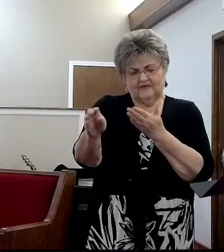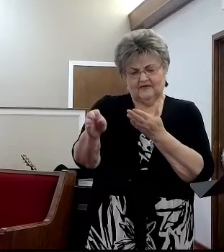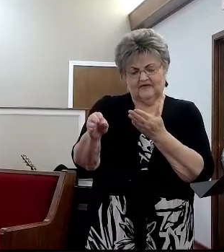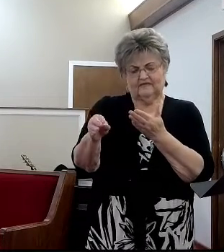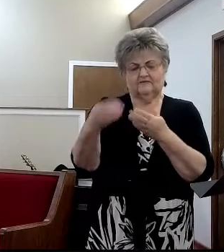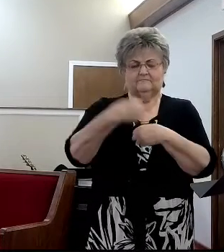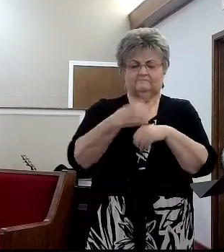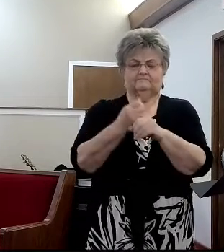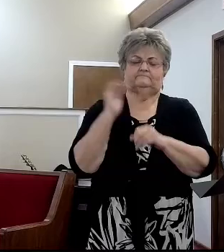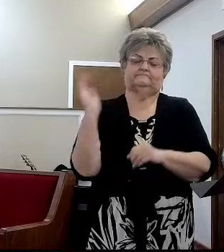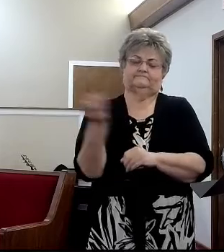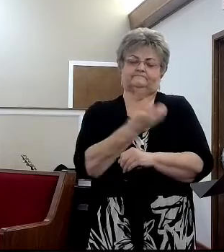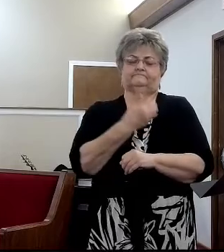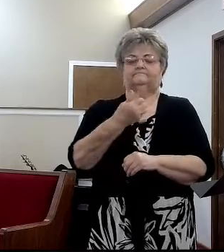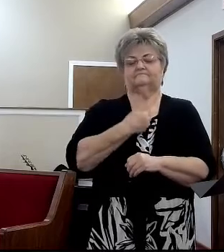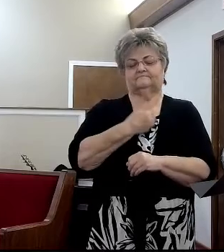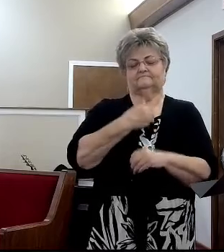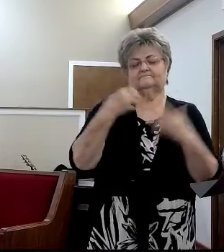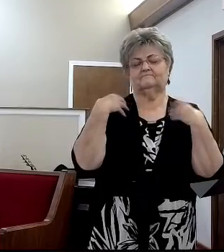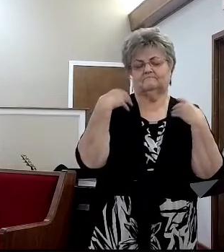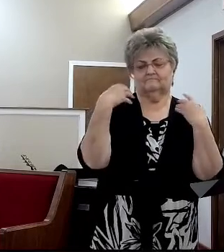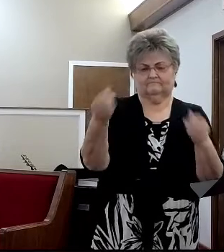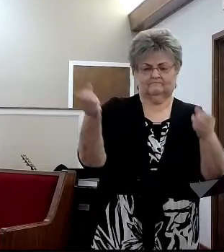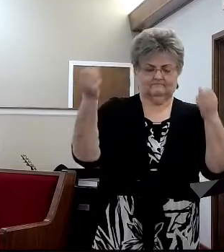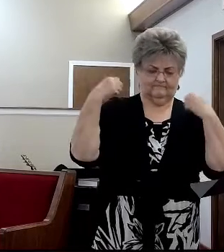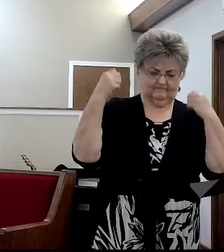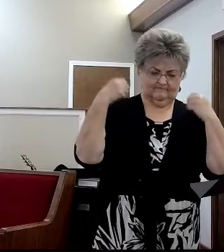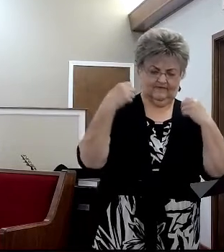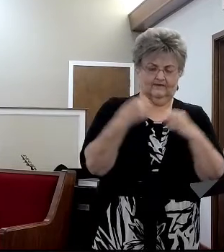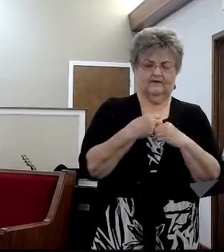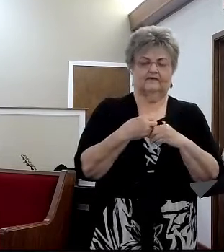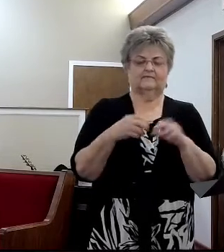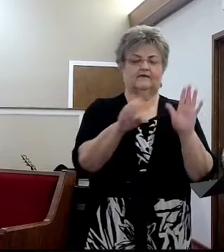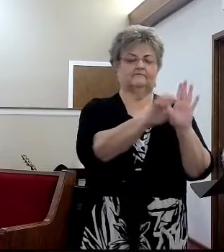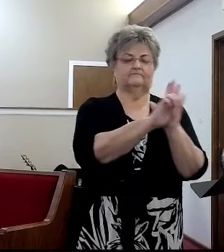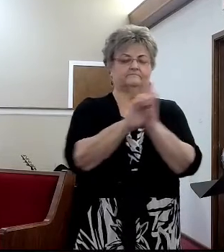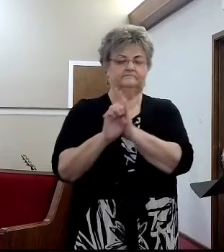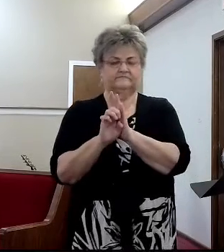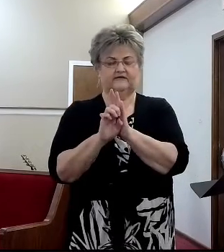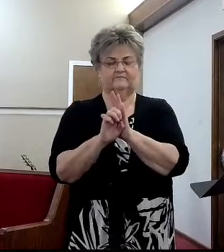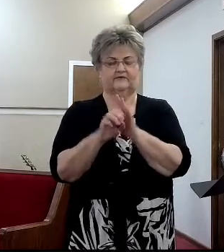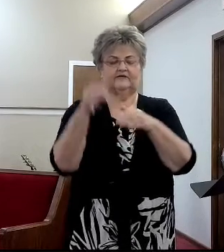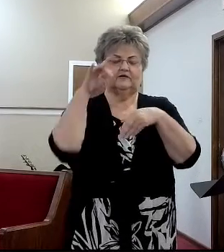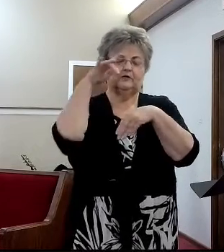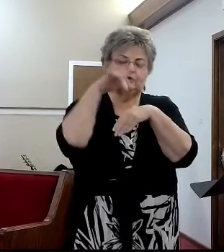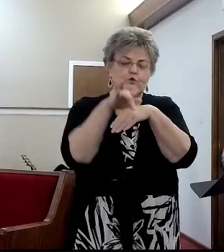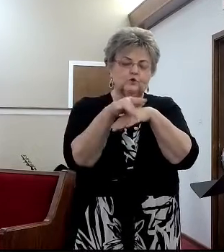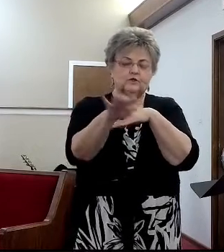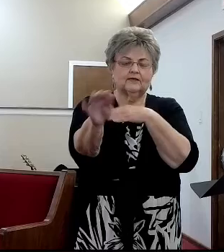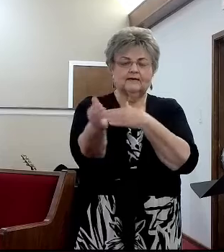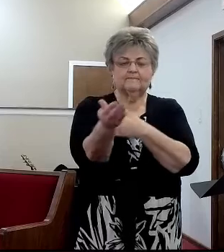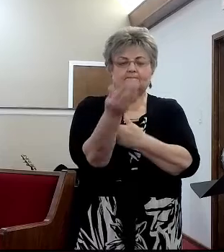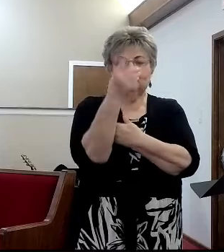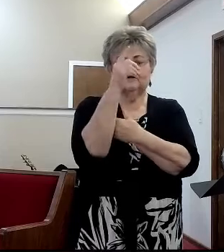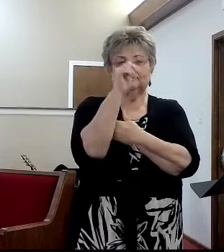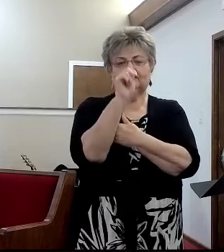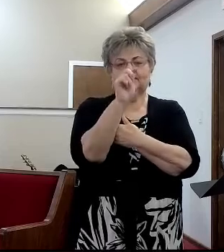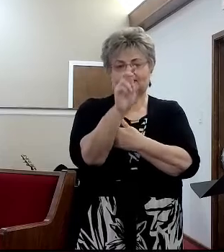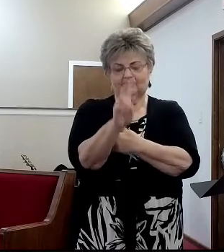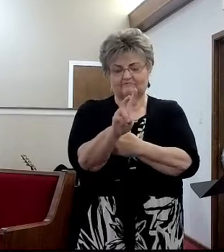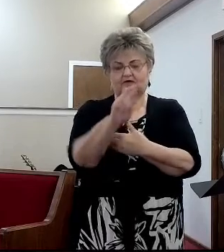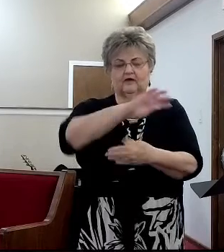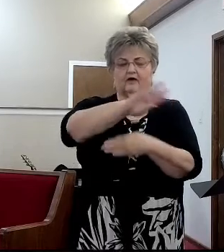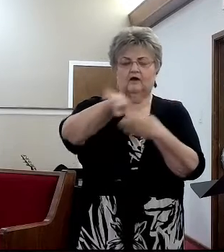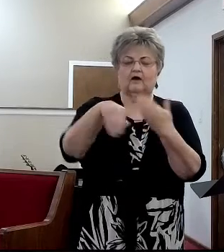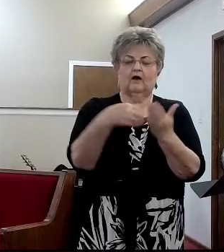So back to the example of the early morning television, it's all the paid programming. Paid programming means they're